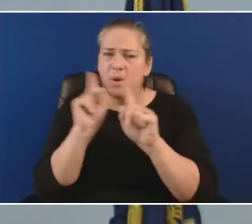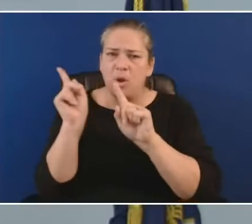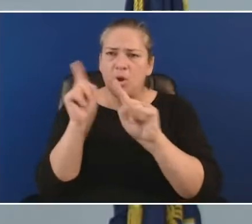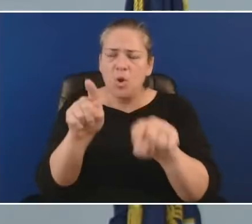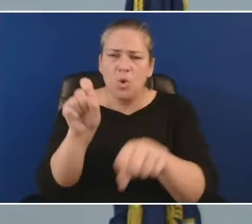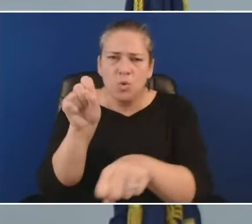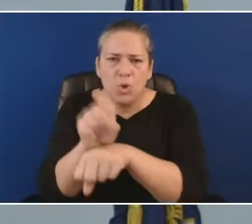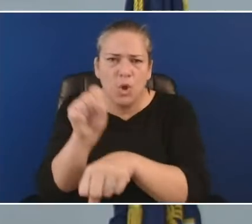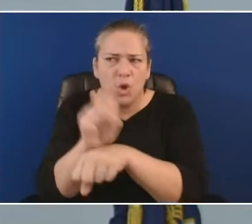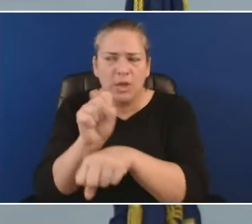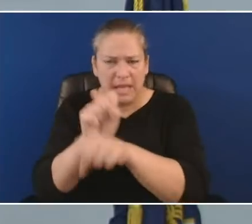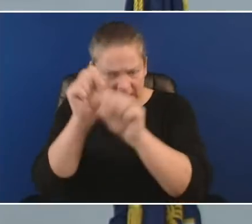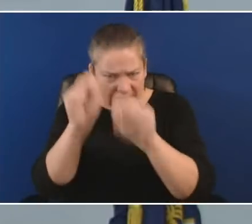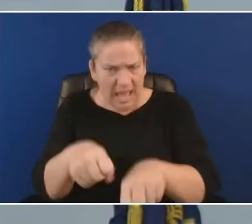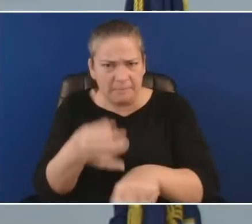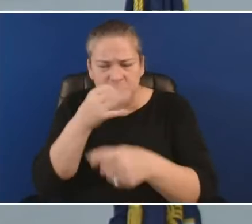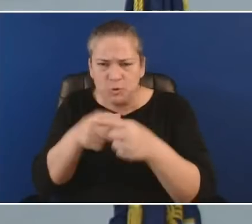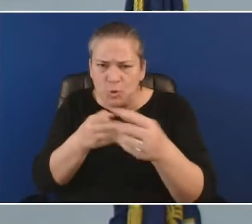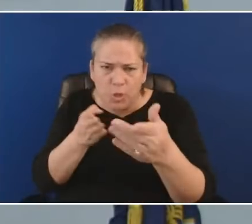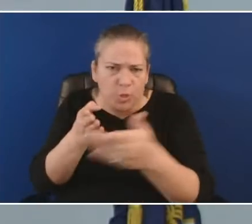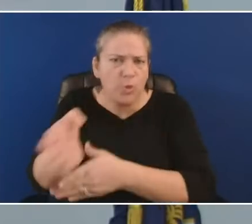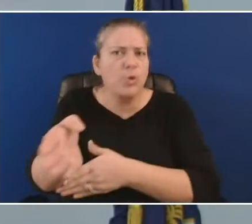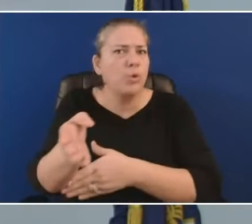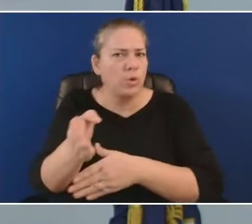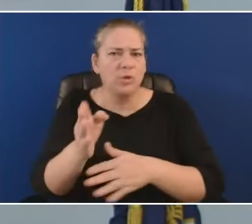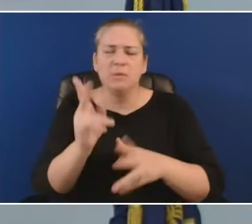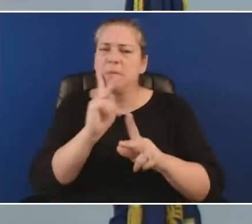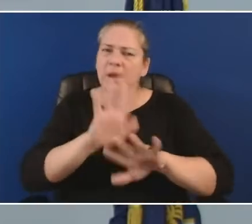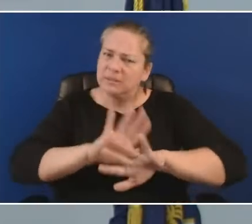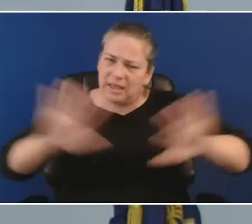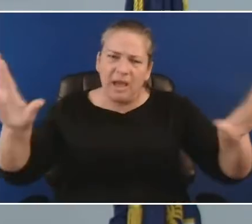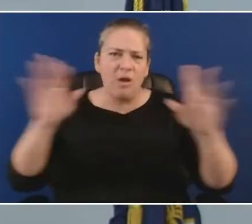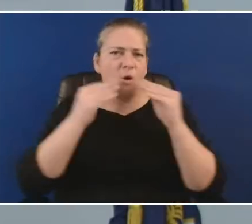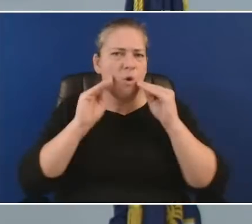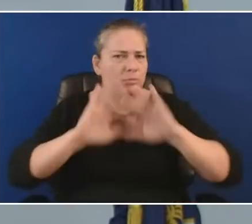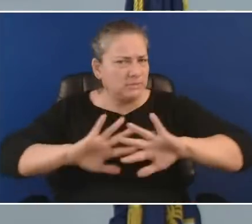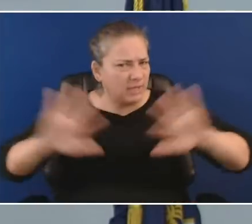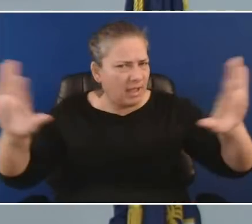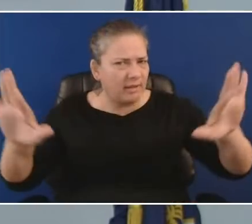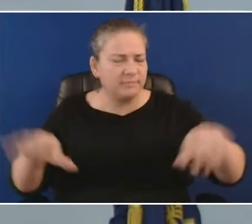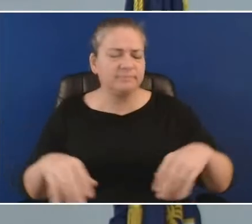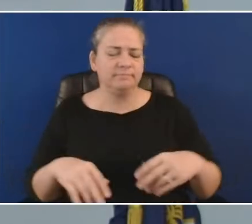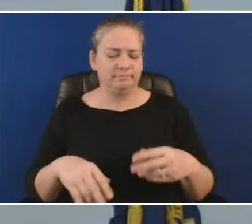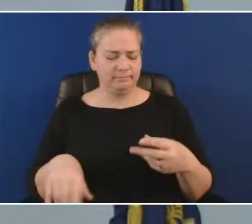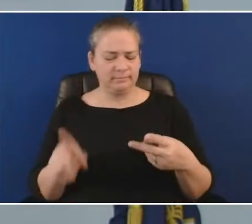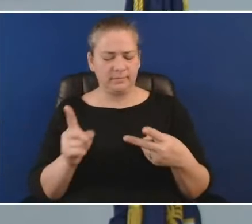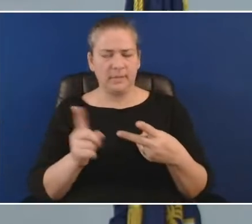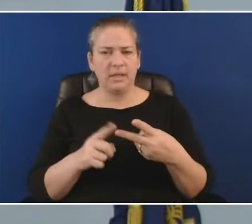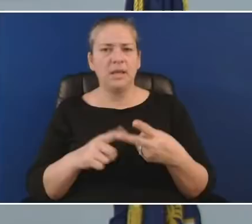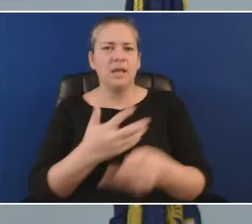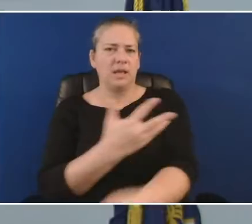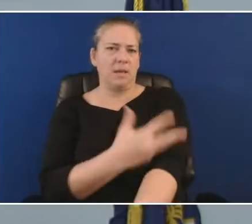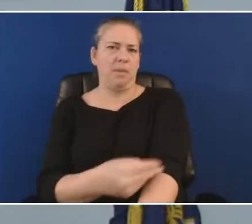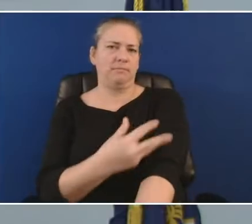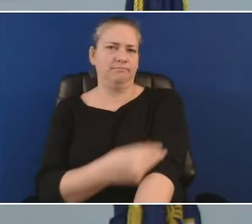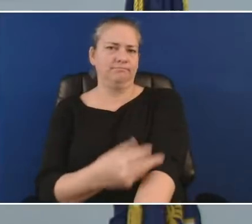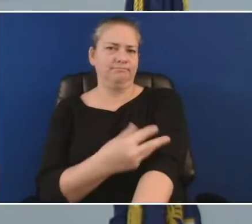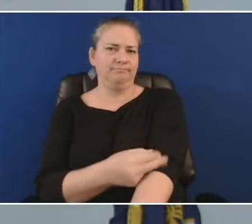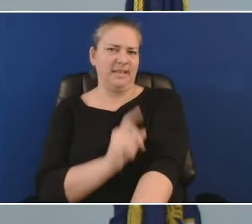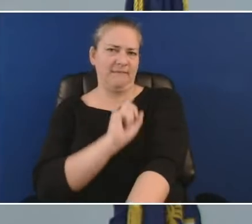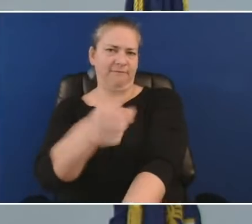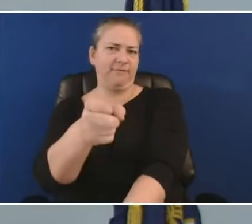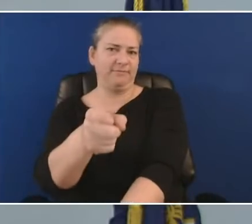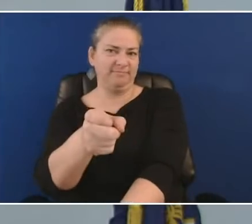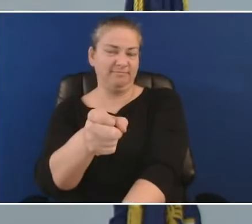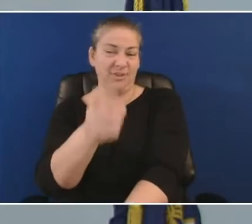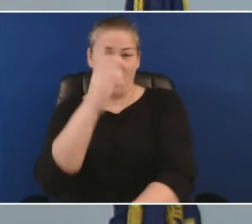do it at the fastest possible speed. Second is give blood. We're already pretty short with COVID out there and have